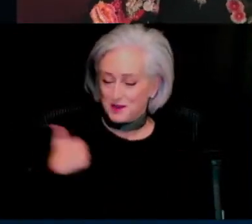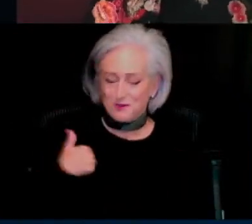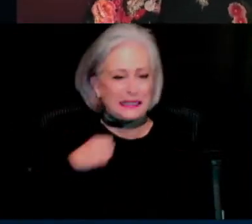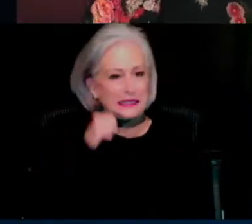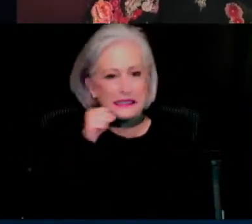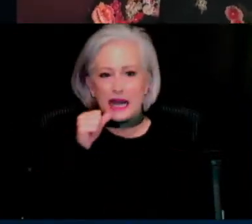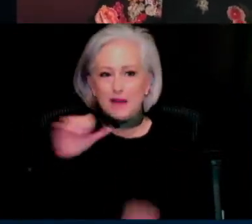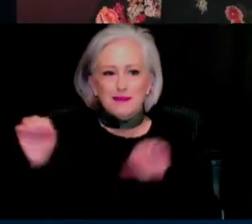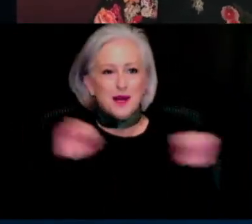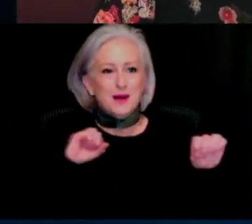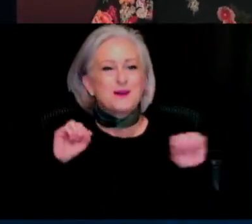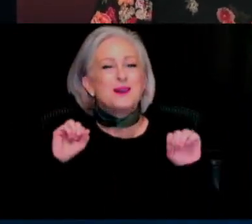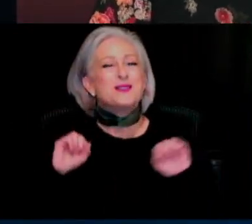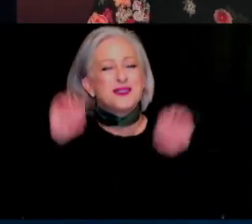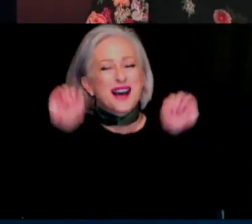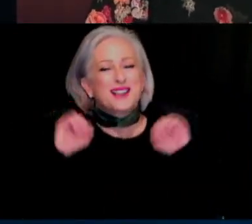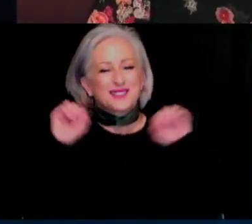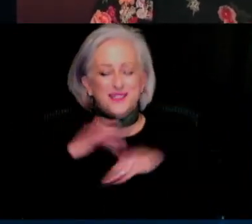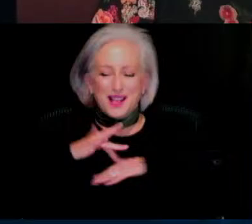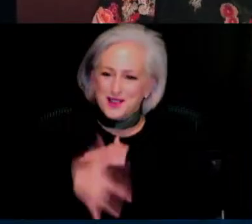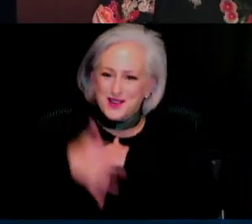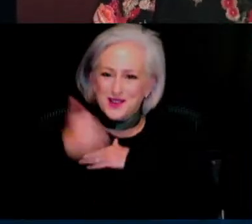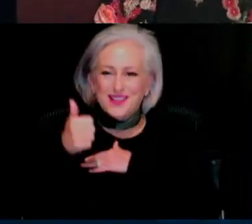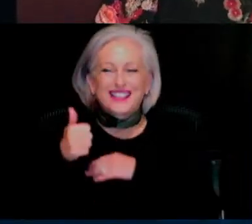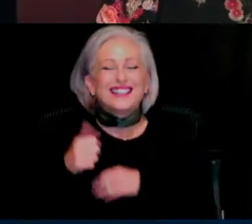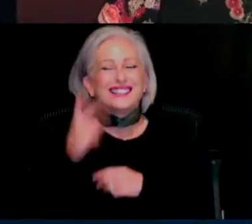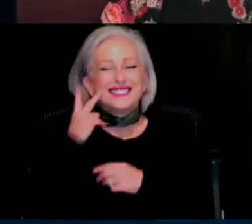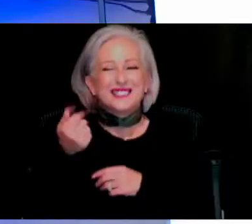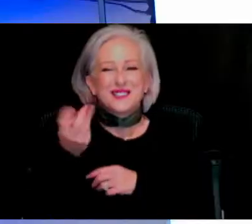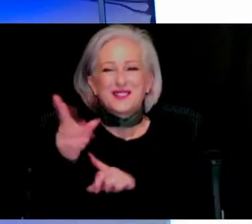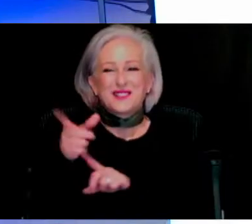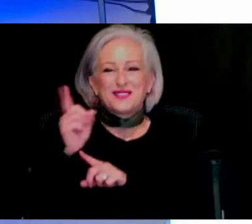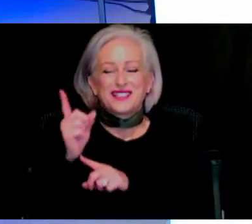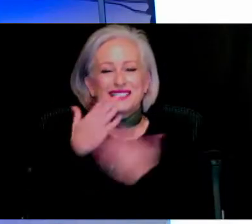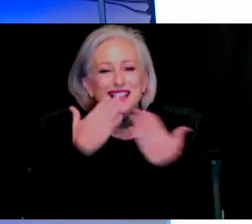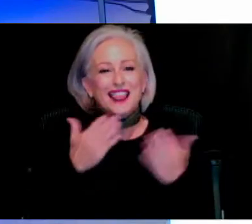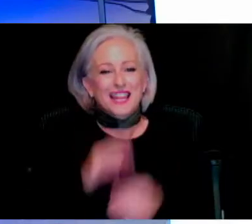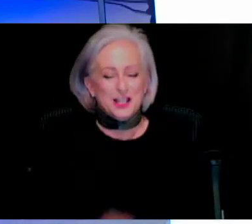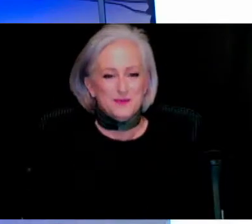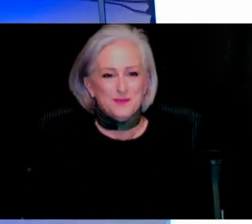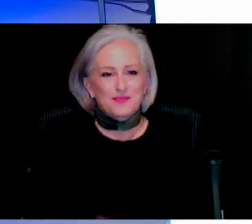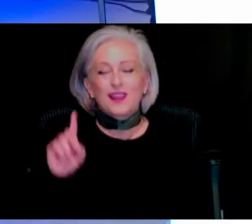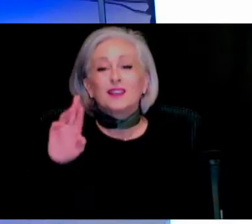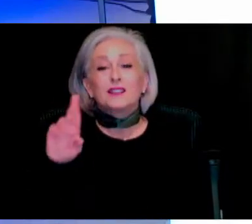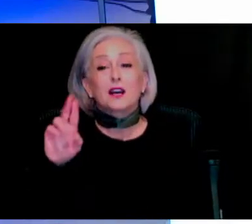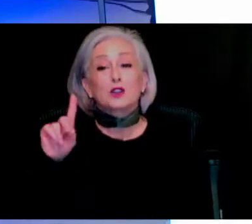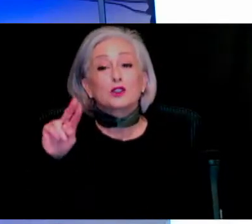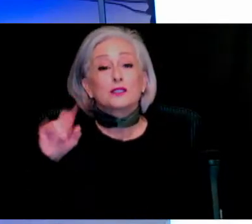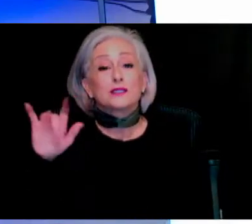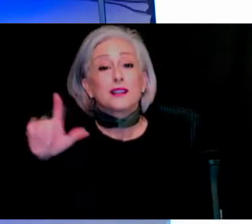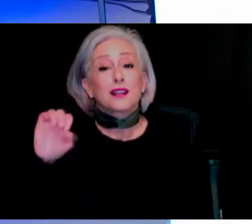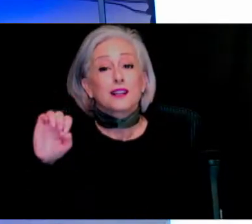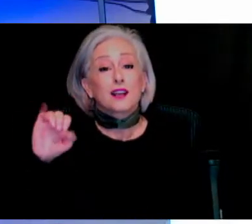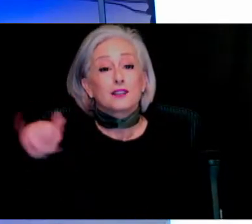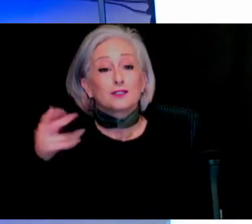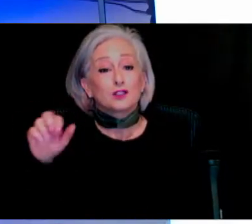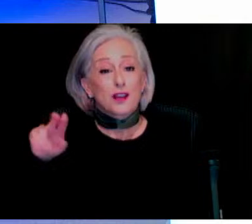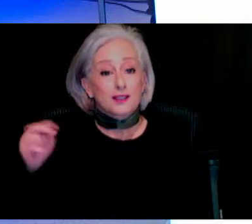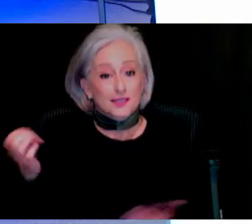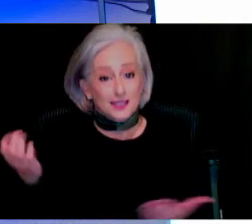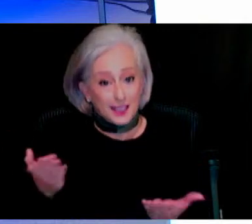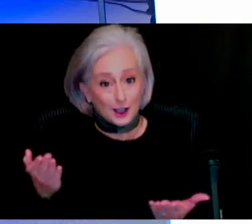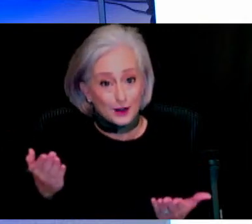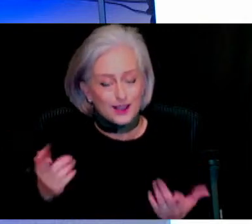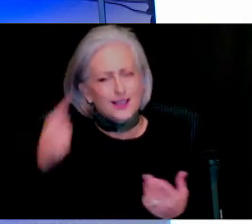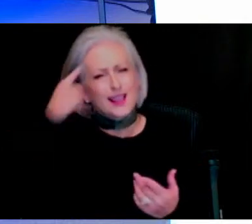so. All right, I'll see you in a few, okay? Okay. All right, so we got Dr. Danielle Johnson here with us, and since we kind of have exercise on the brain, how do